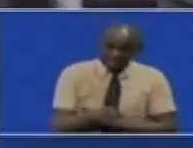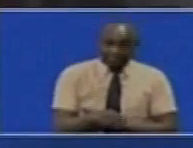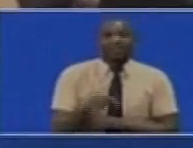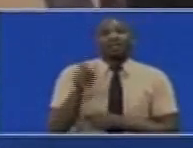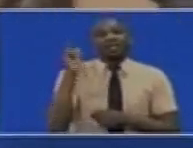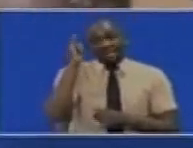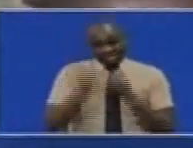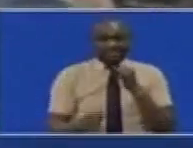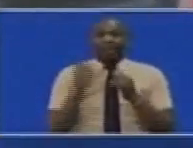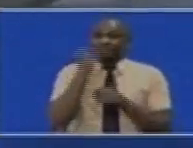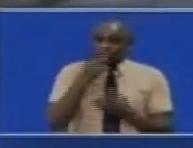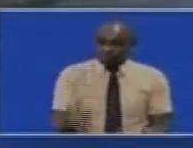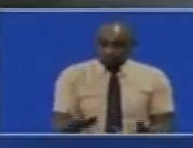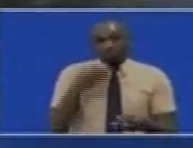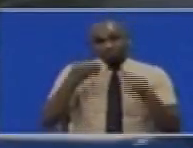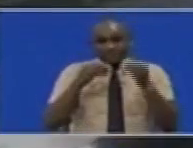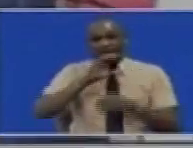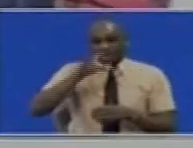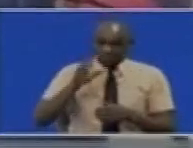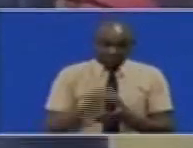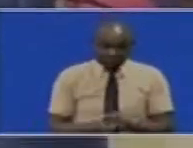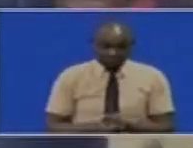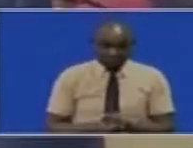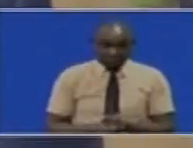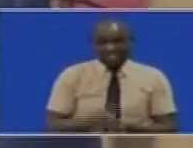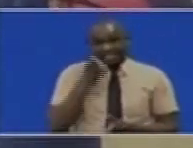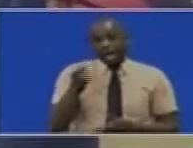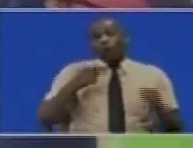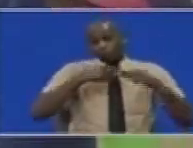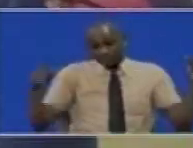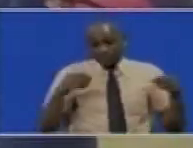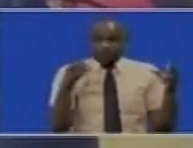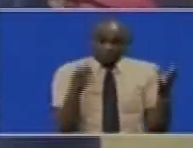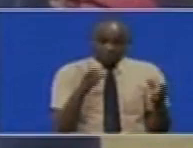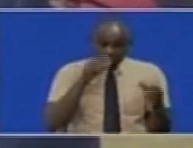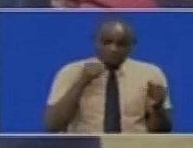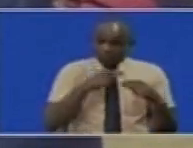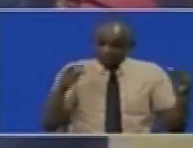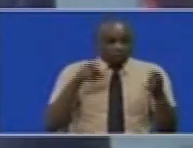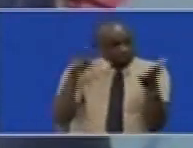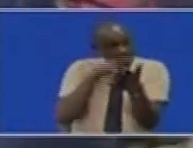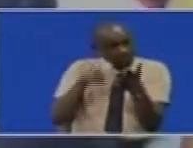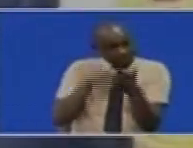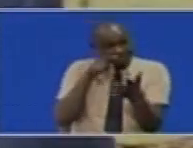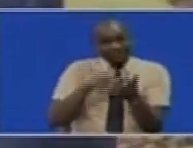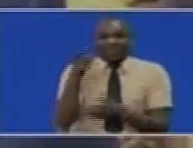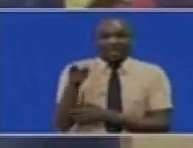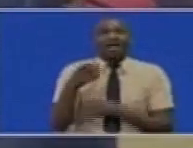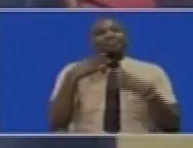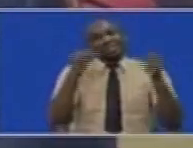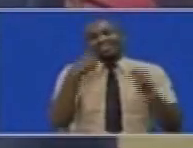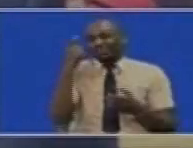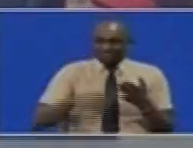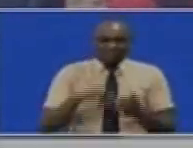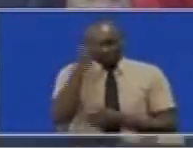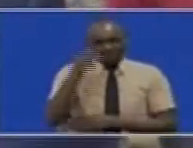winding up his visit in Busia County. And in spite of the opposition or criticism from the opposition, the president has said the